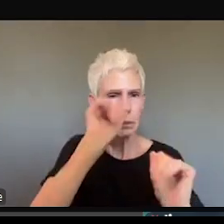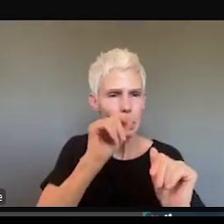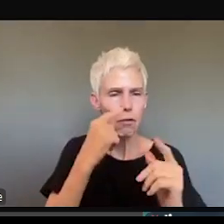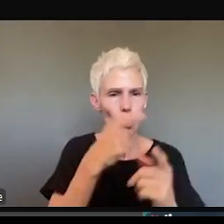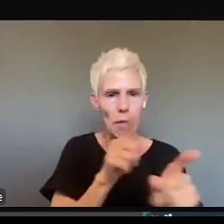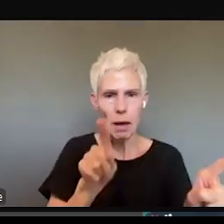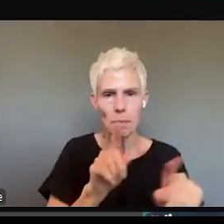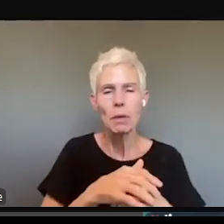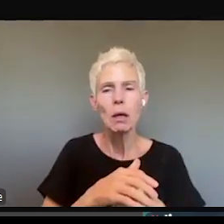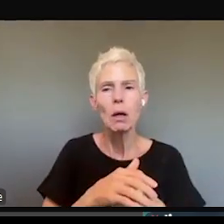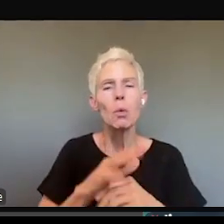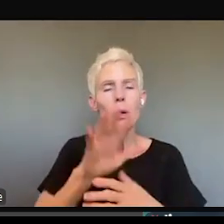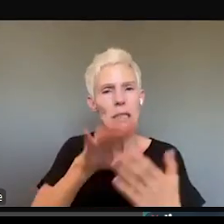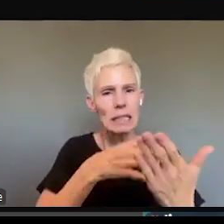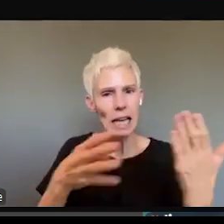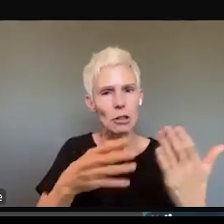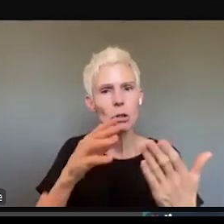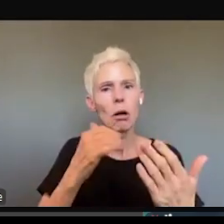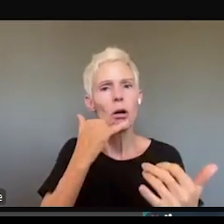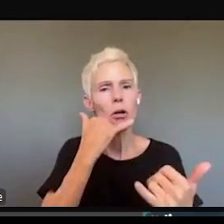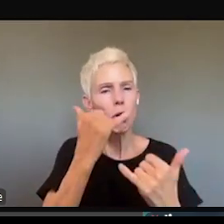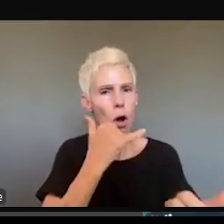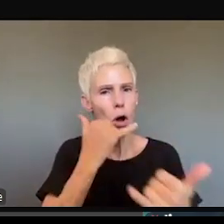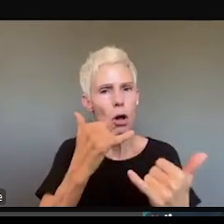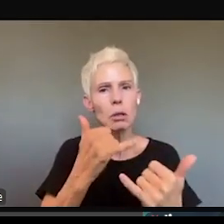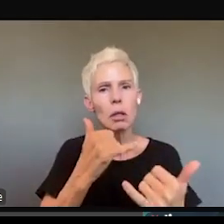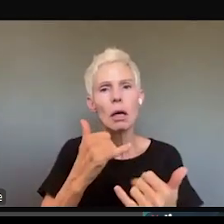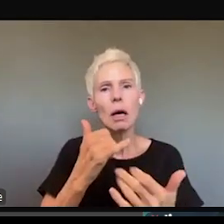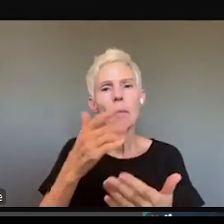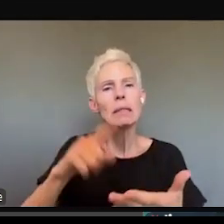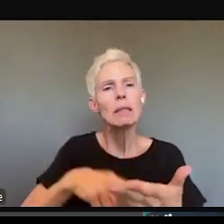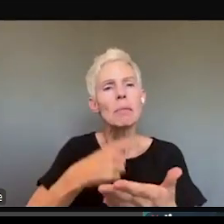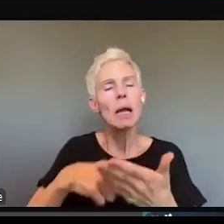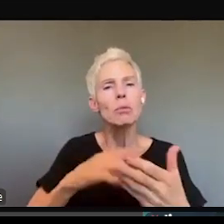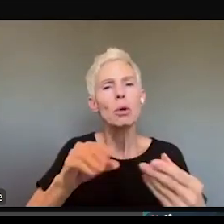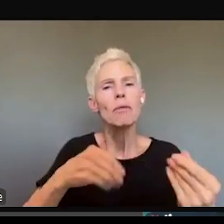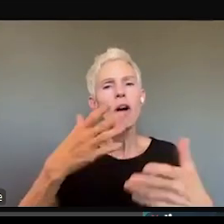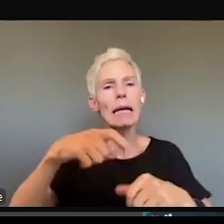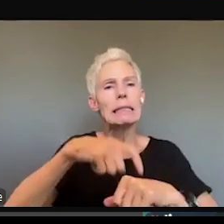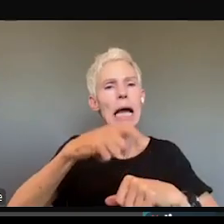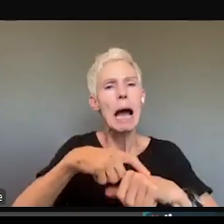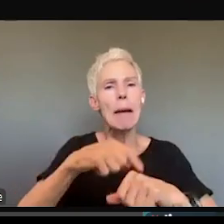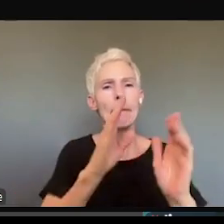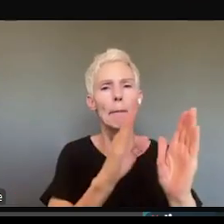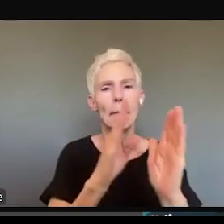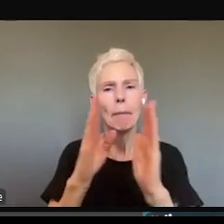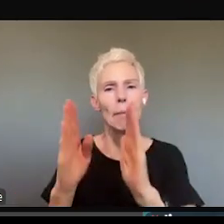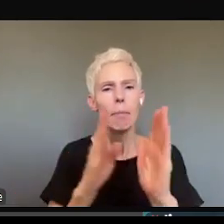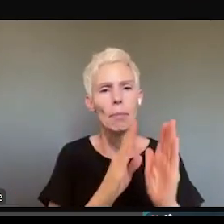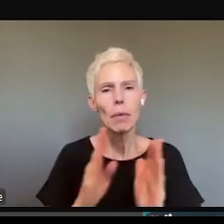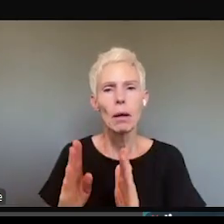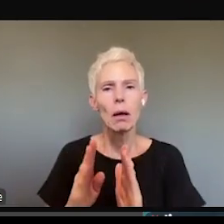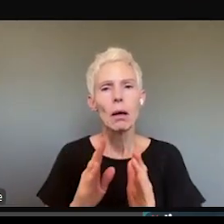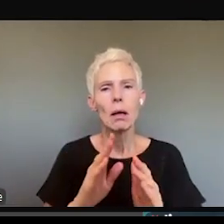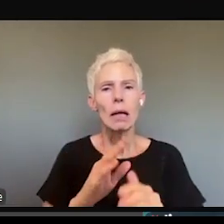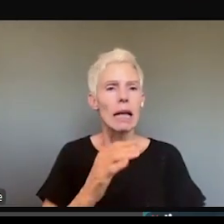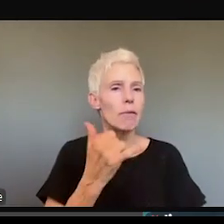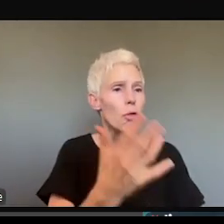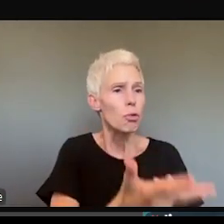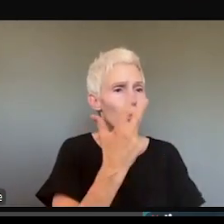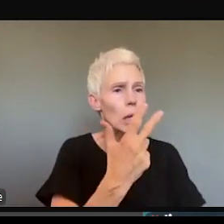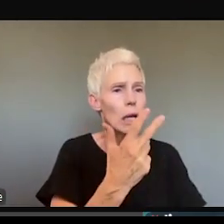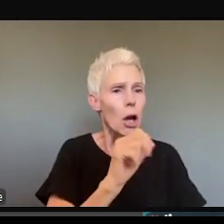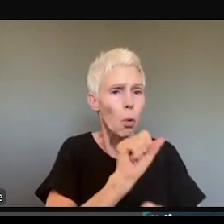Some are specific times, but mostly we give like a little bit of a window. And when 3 of them are